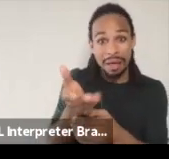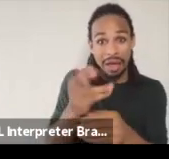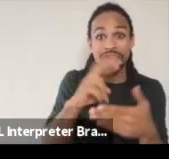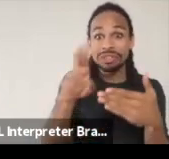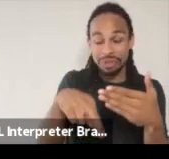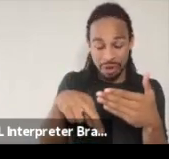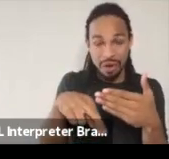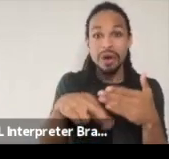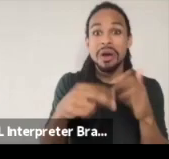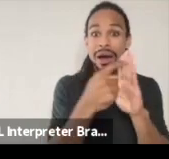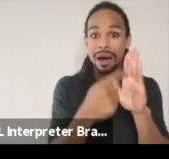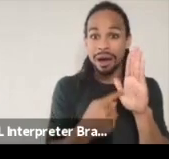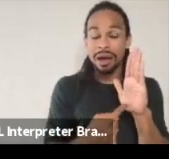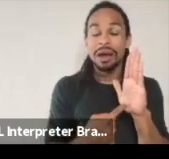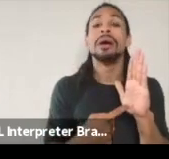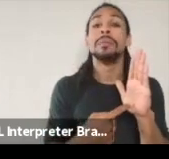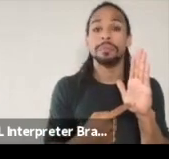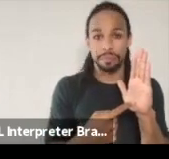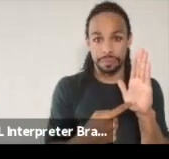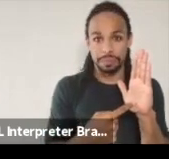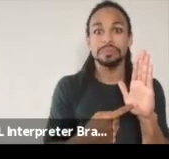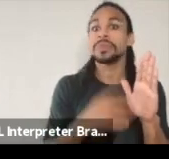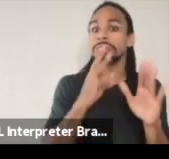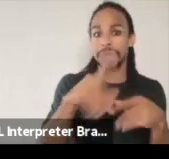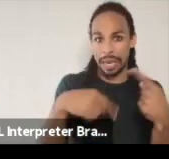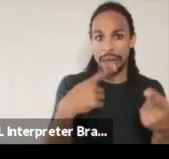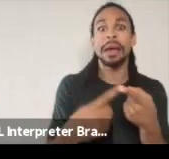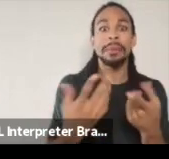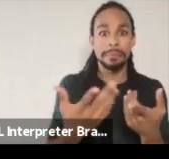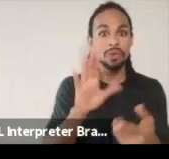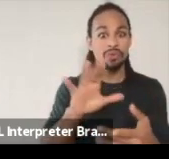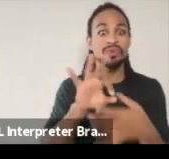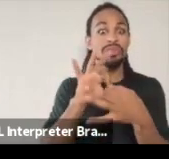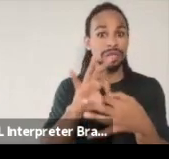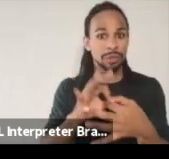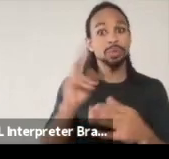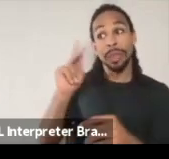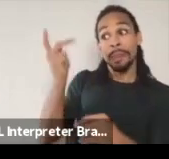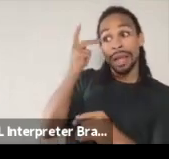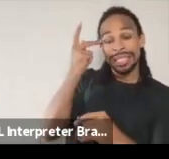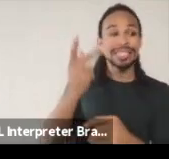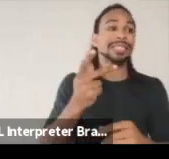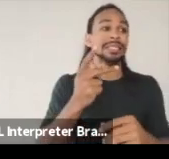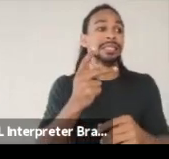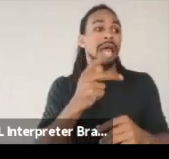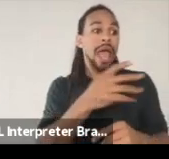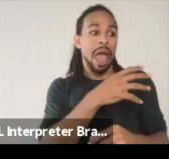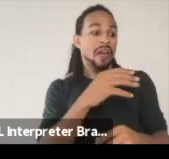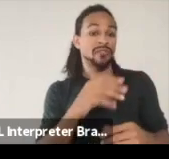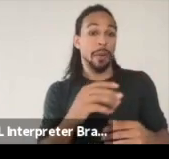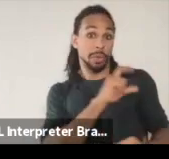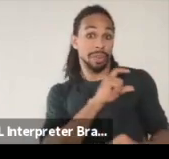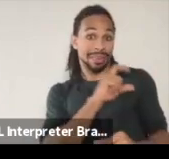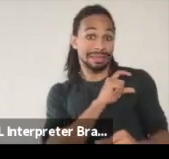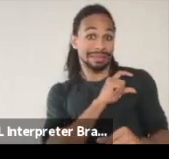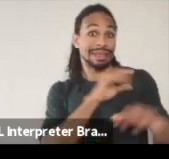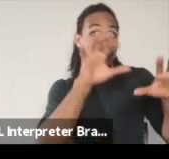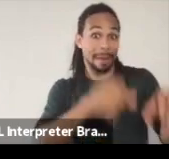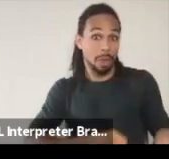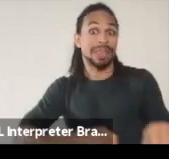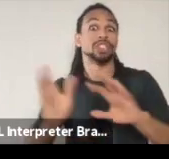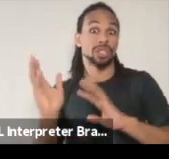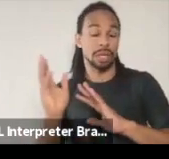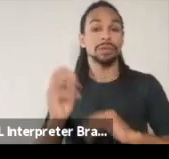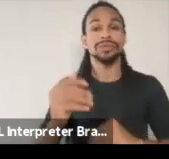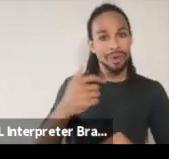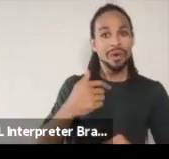in terms of answering the question, what's your relationship to the politic of prison and police abolition, is I learned about abolition for the first time this year,